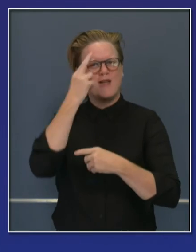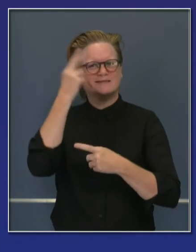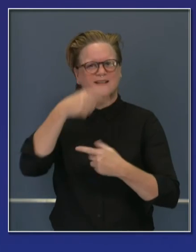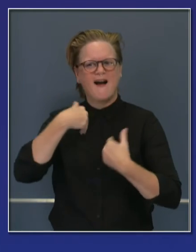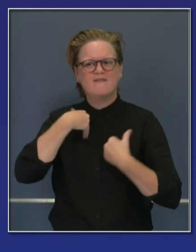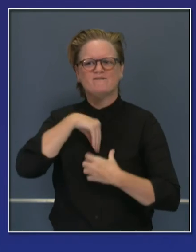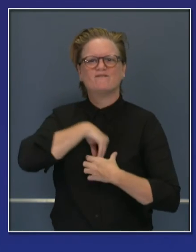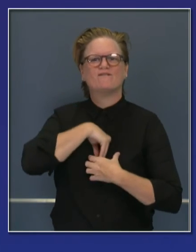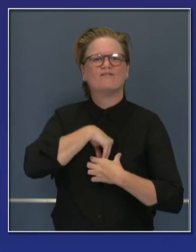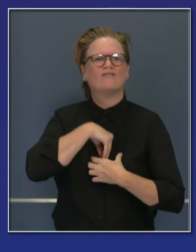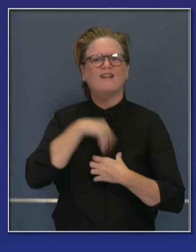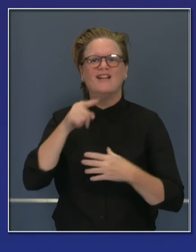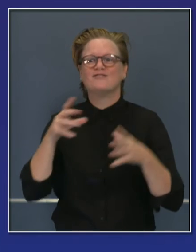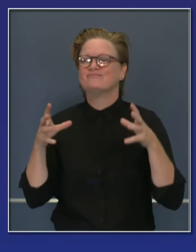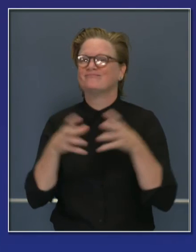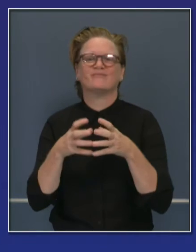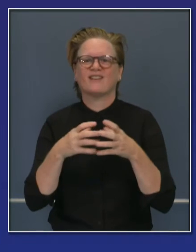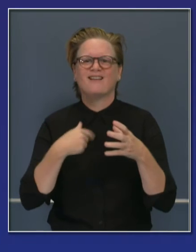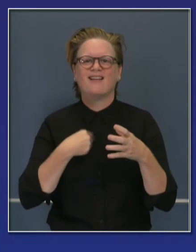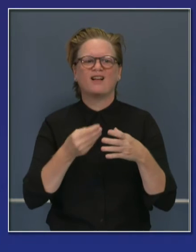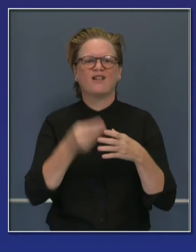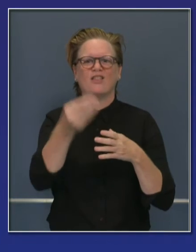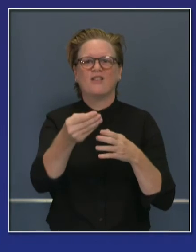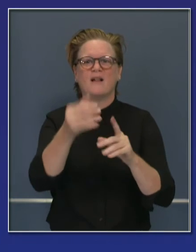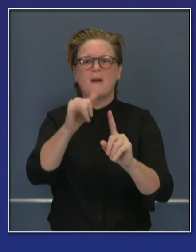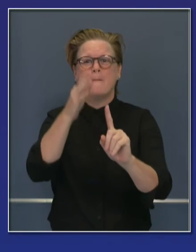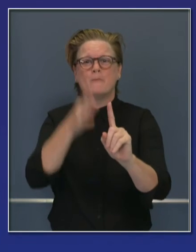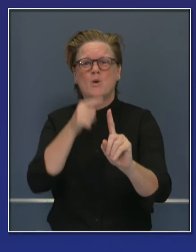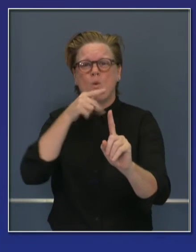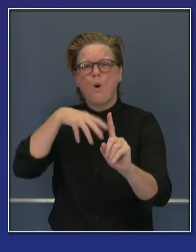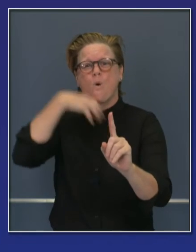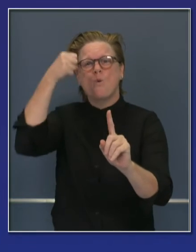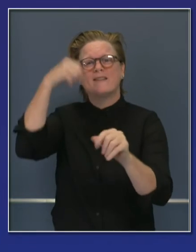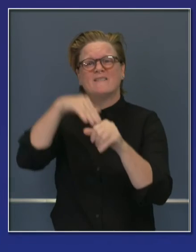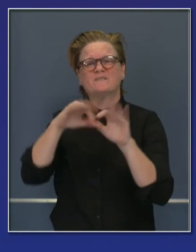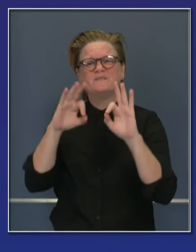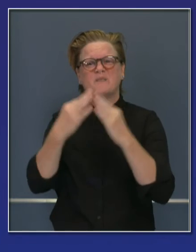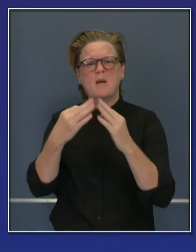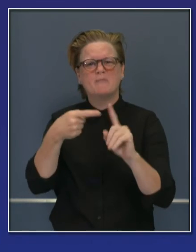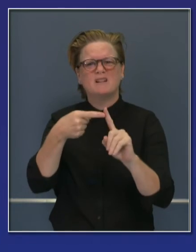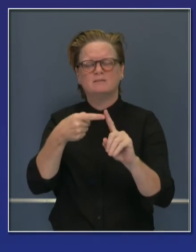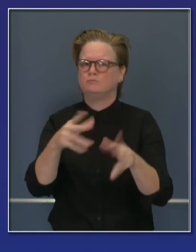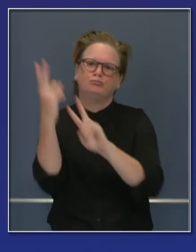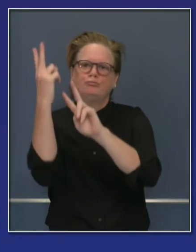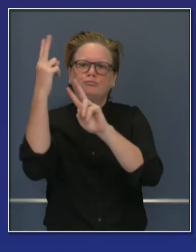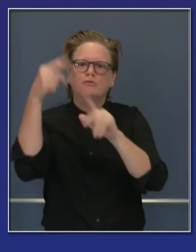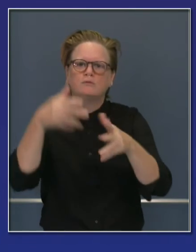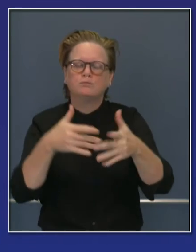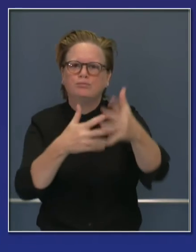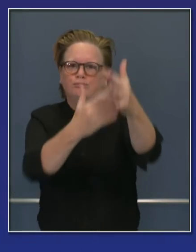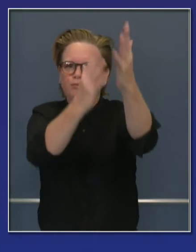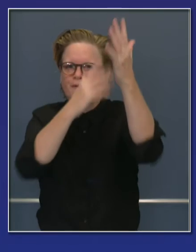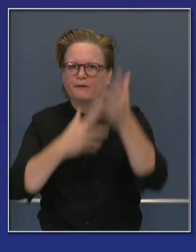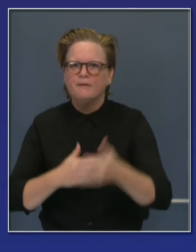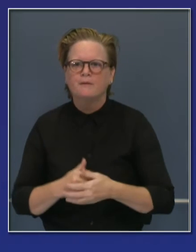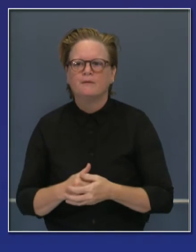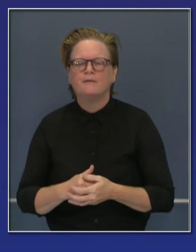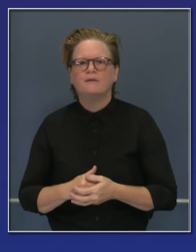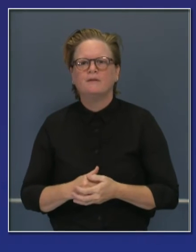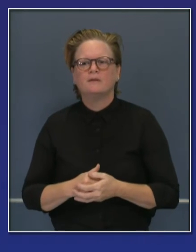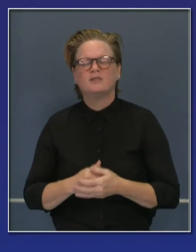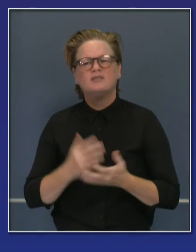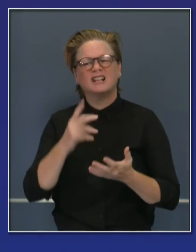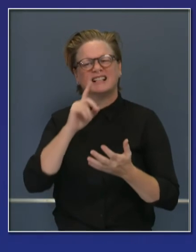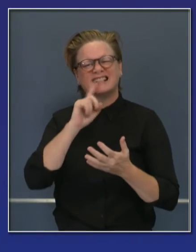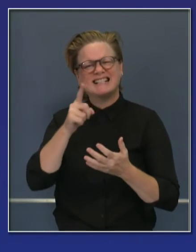to our older family members, our older friends, our own older loved ones. And in that risk, we need